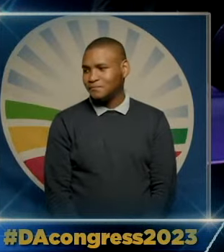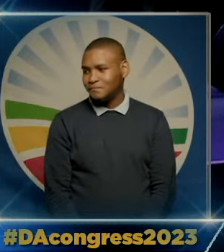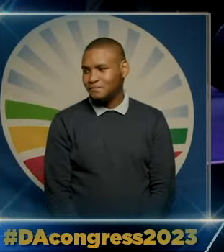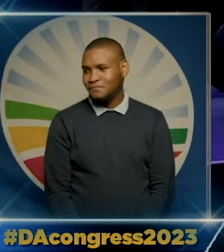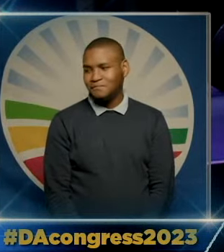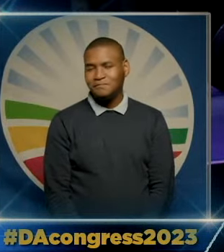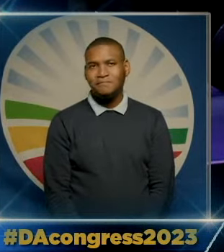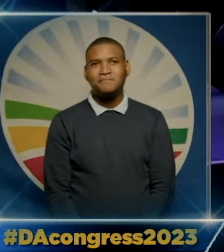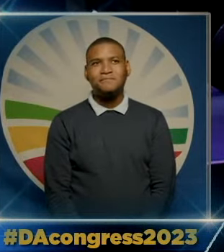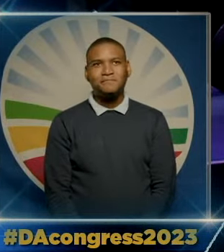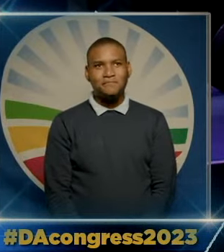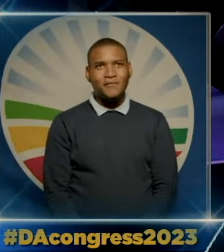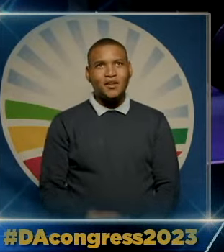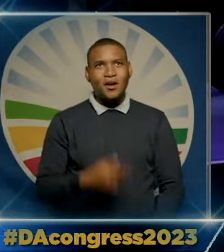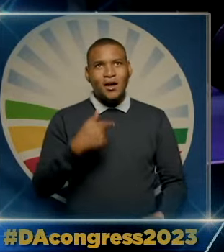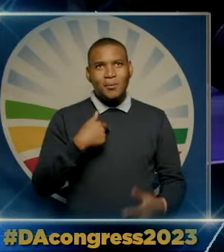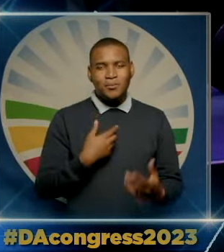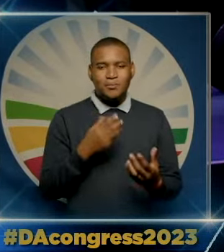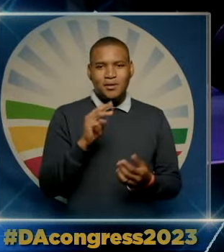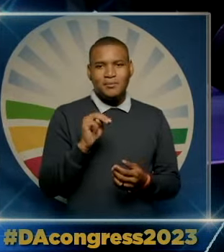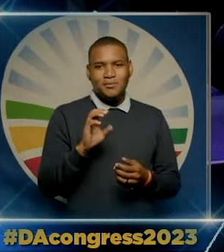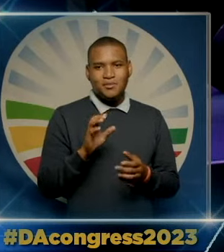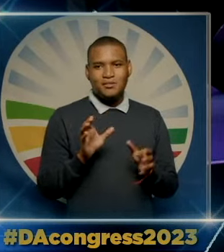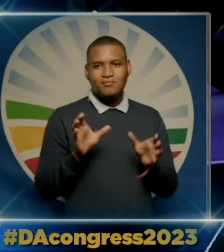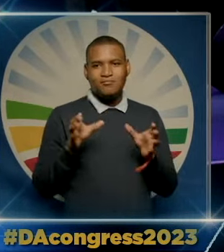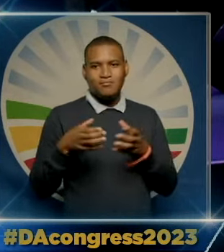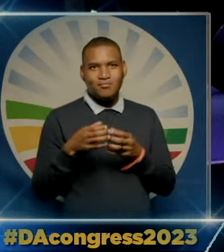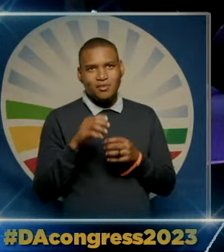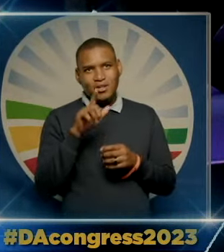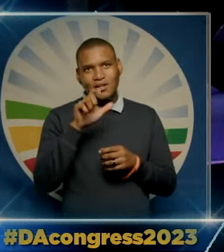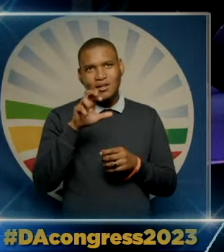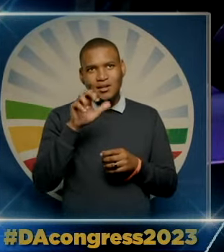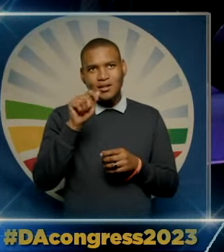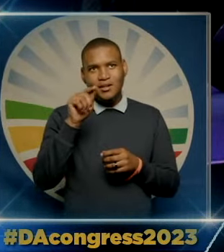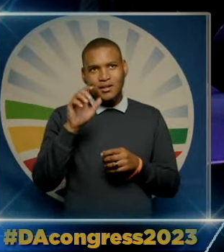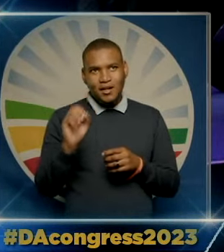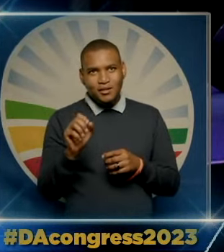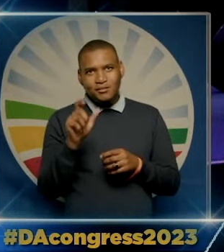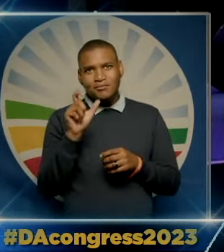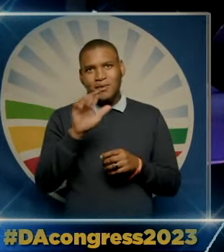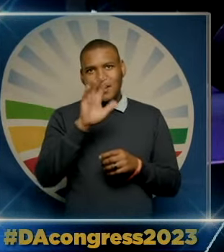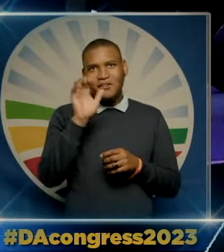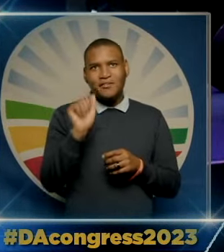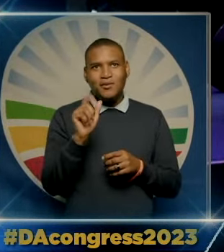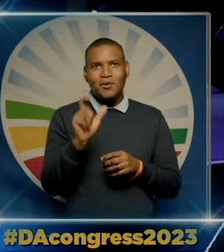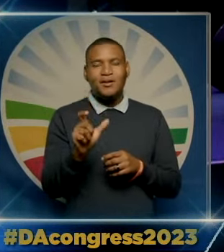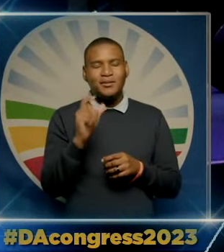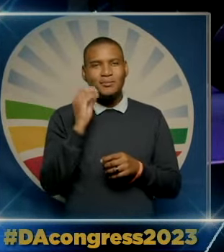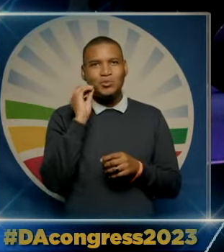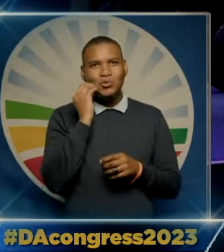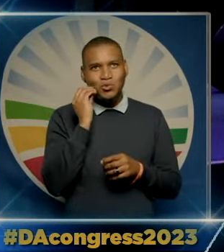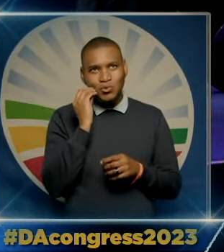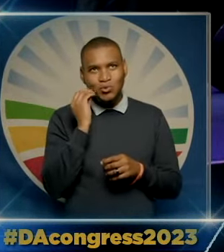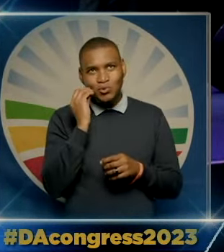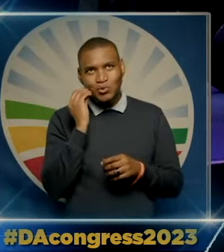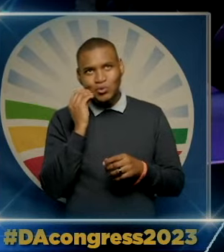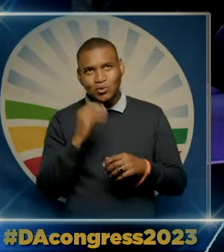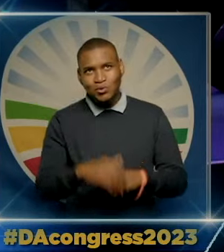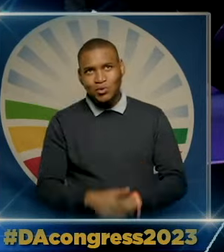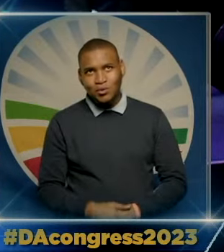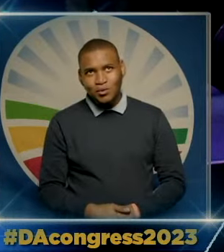I am your co-host, Karabo Lerato Khachau. Ke twadi ya Afrika ngwanana Mosotho yena ka sebele. Mokubu ngwa motsatsa